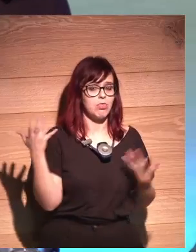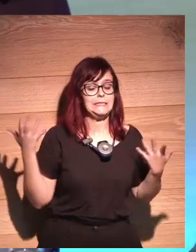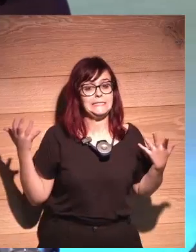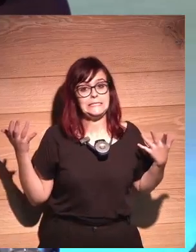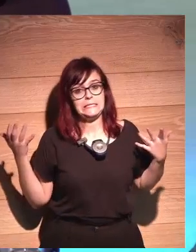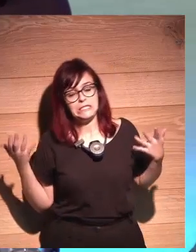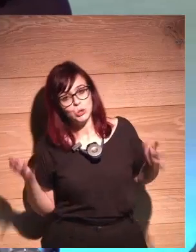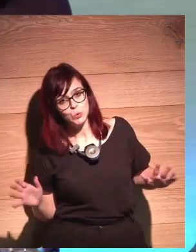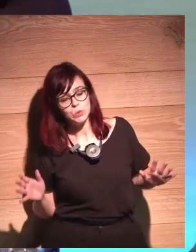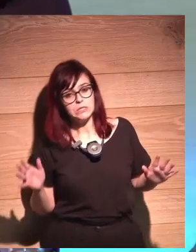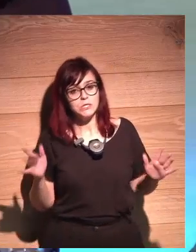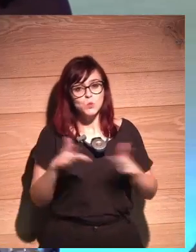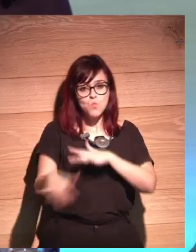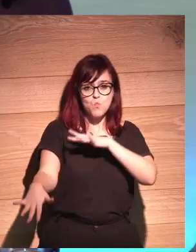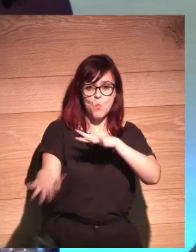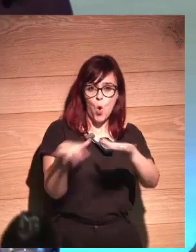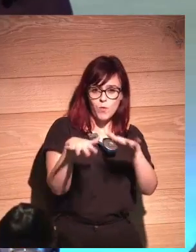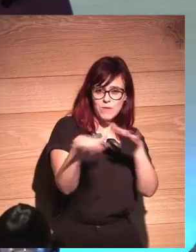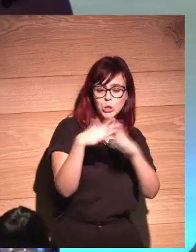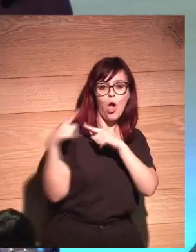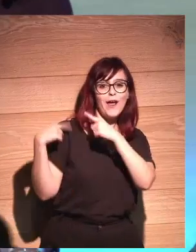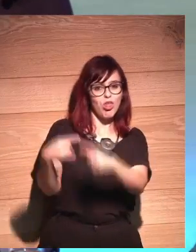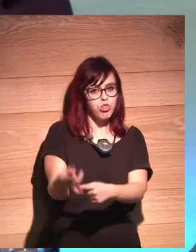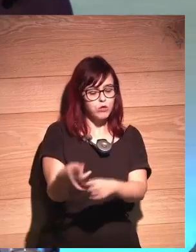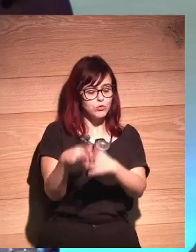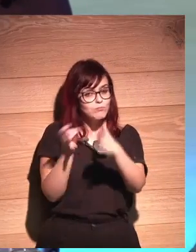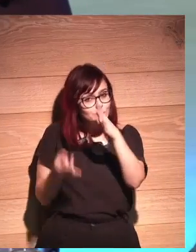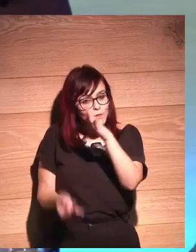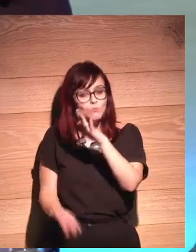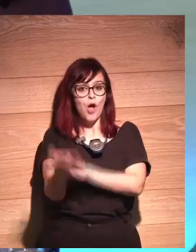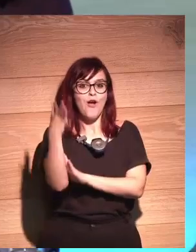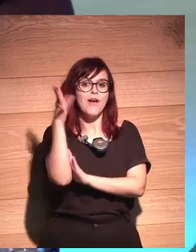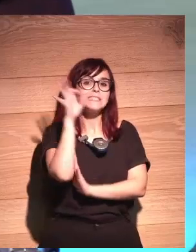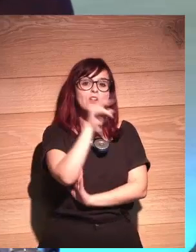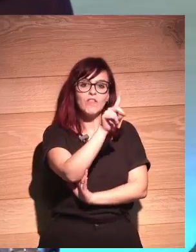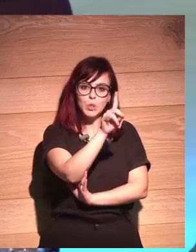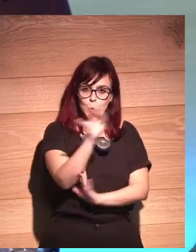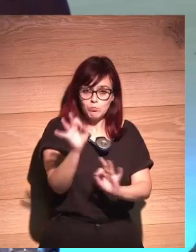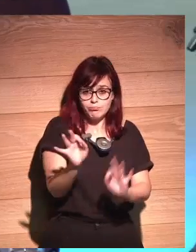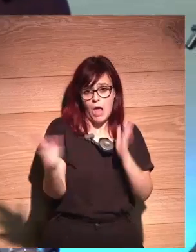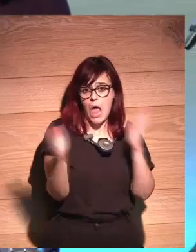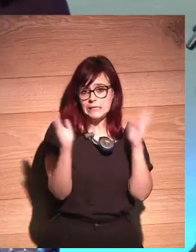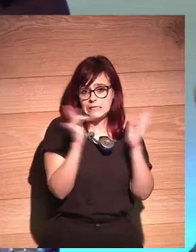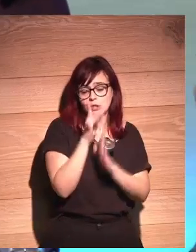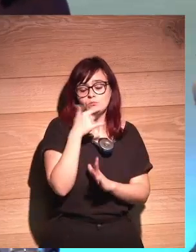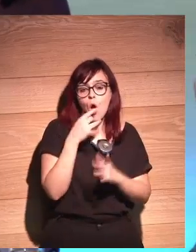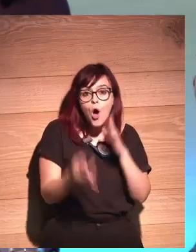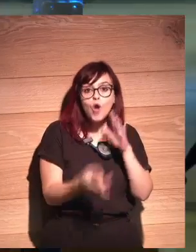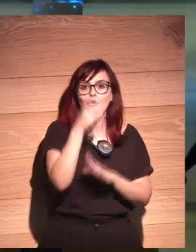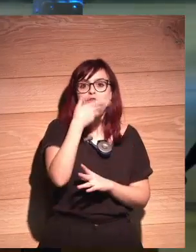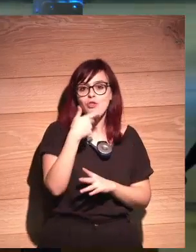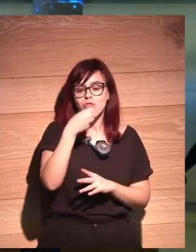is well known, and this movement generates knowledge in the 21st